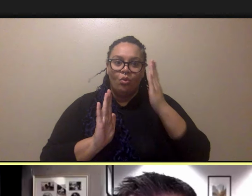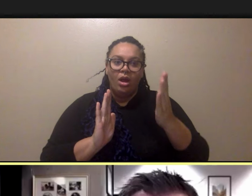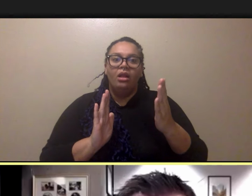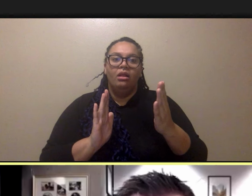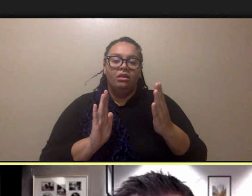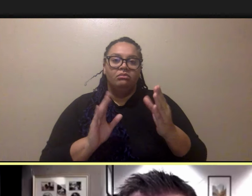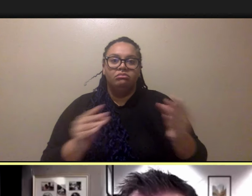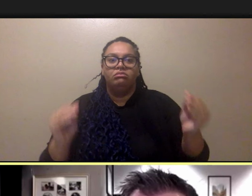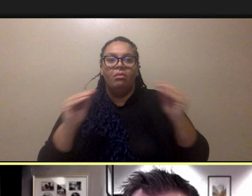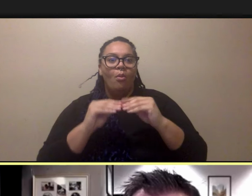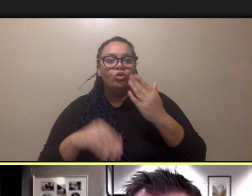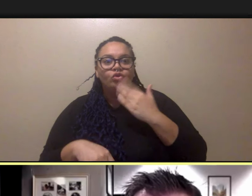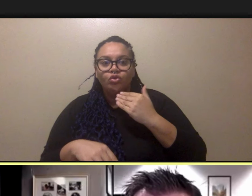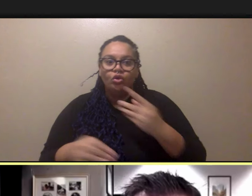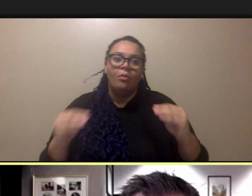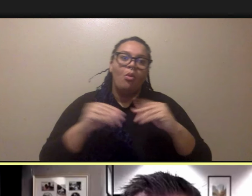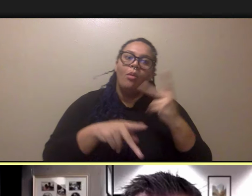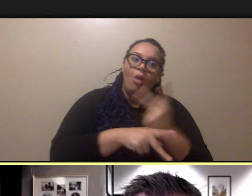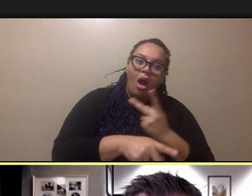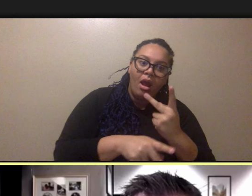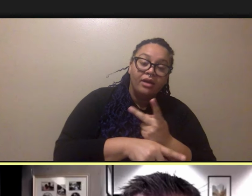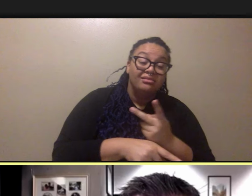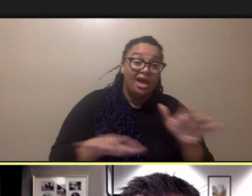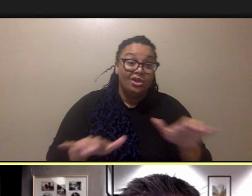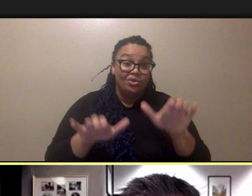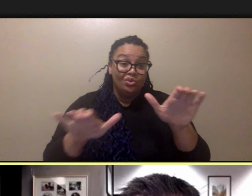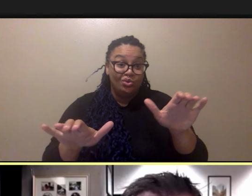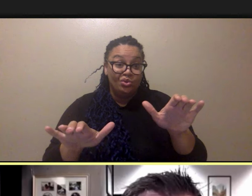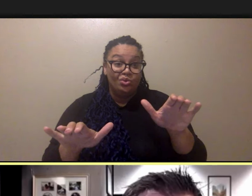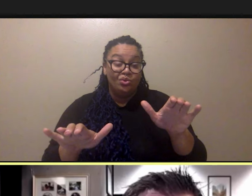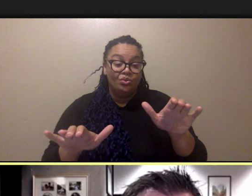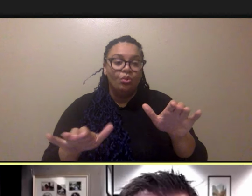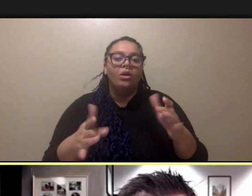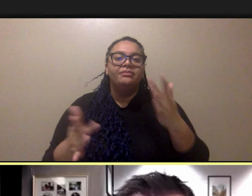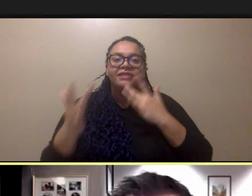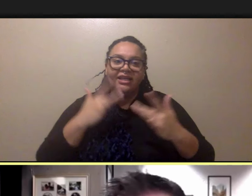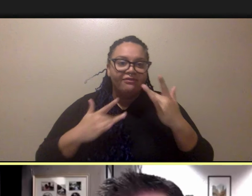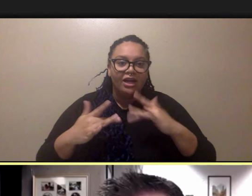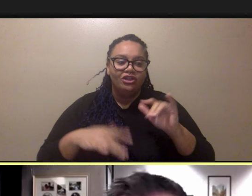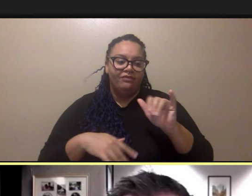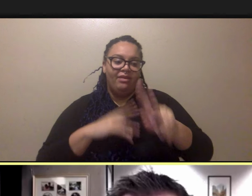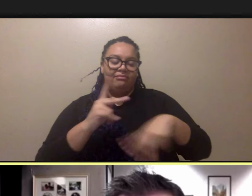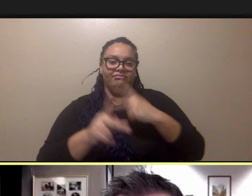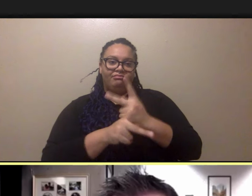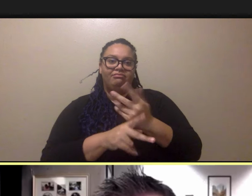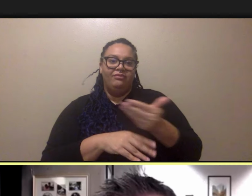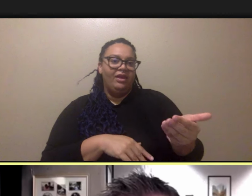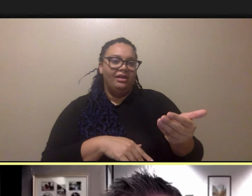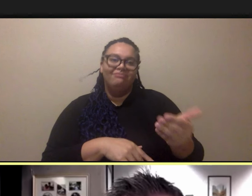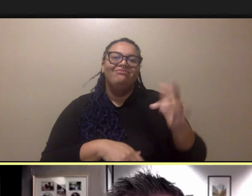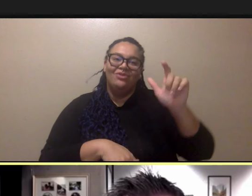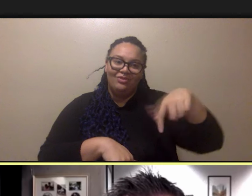produced more everything. And to do all that, to take advantage of all that growth, you needed more labor. You're not going to do it